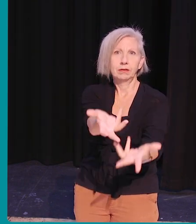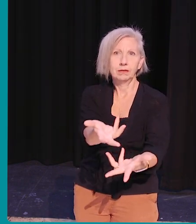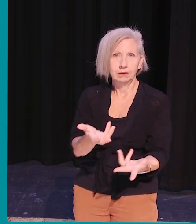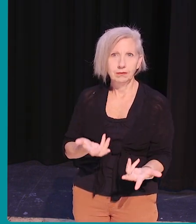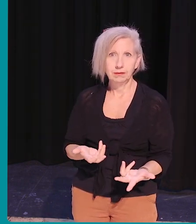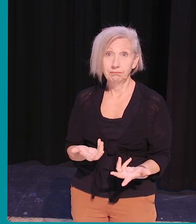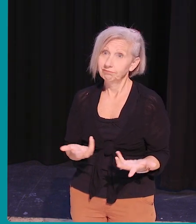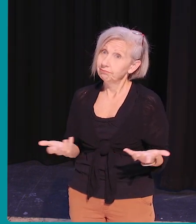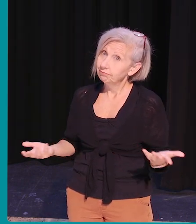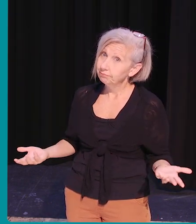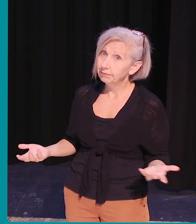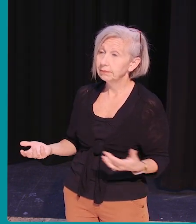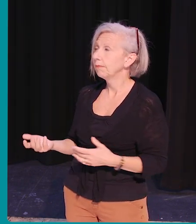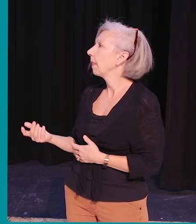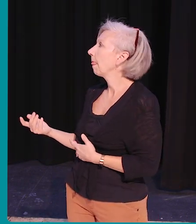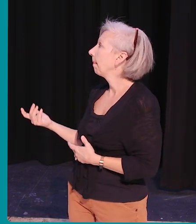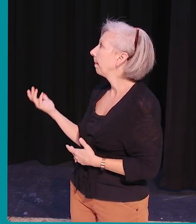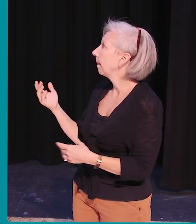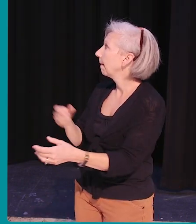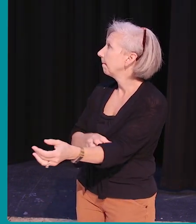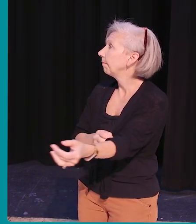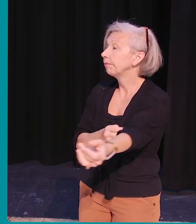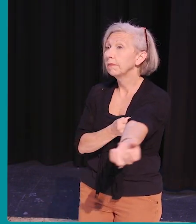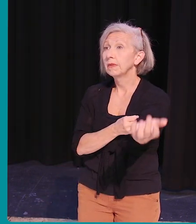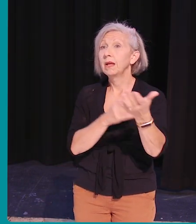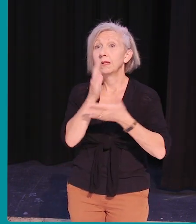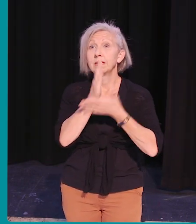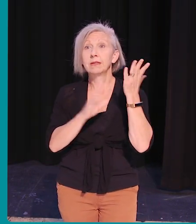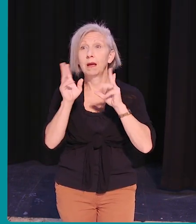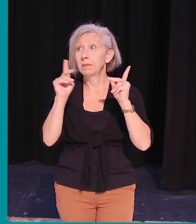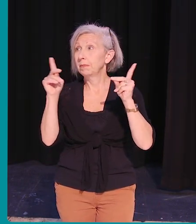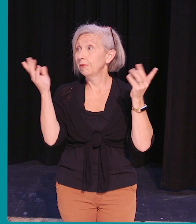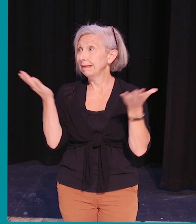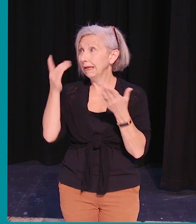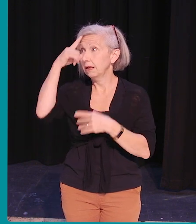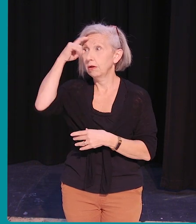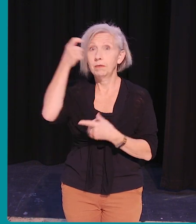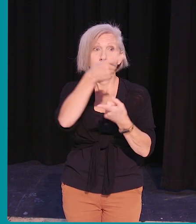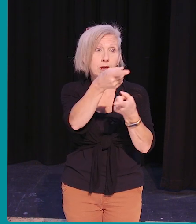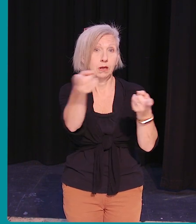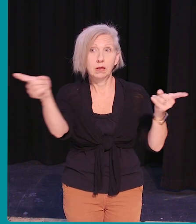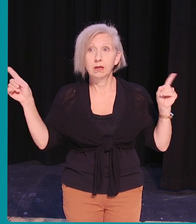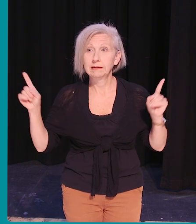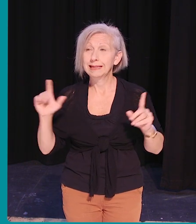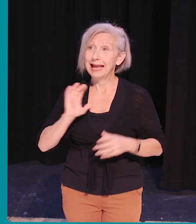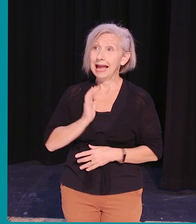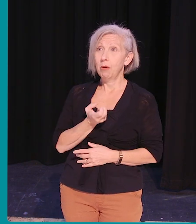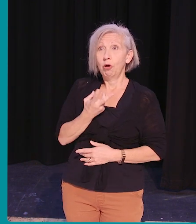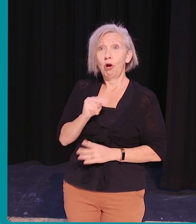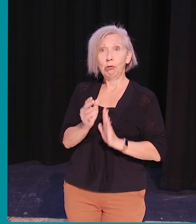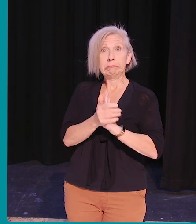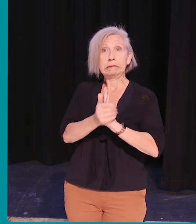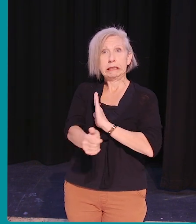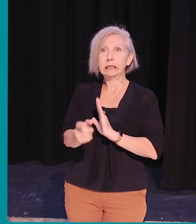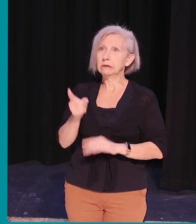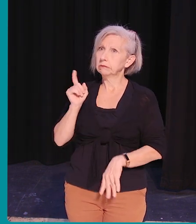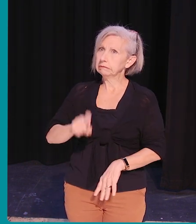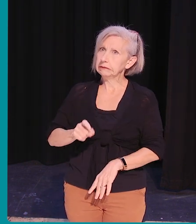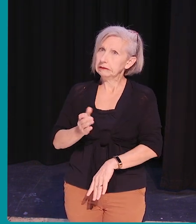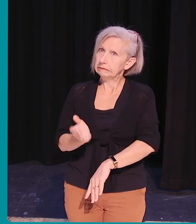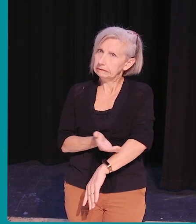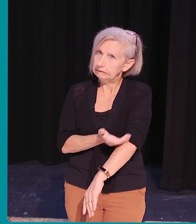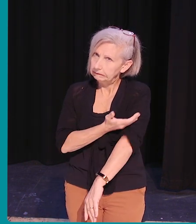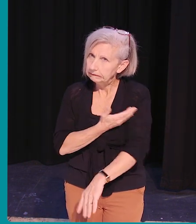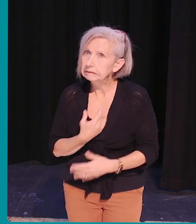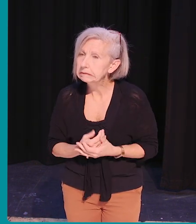us are here at this conference because we need to up our skills, right? Like, we can't teach kids how to do this stuff if we don't know how to do it ourselves. And we see